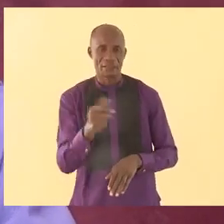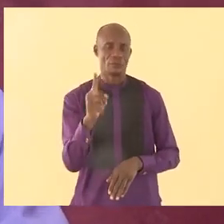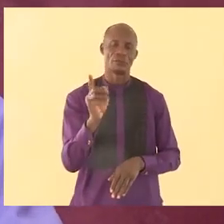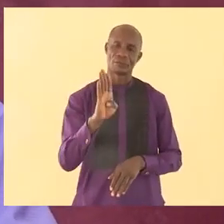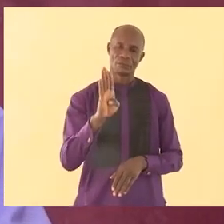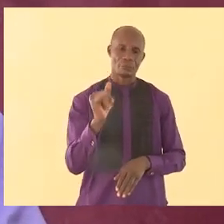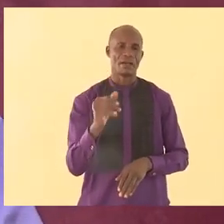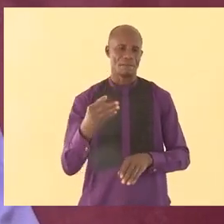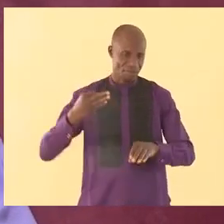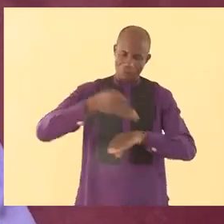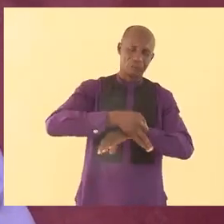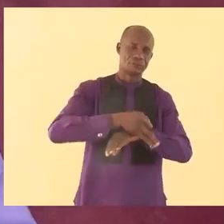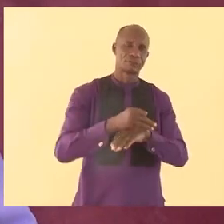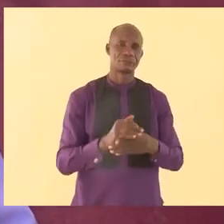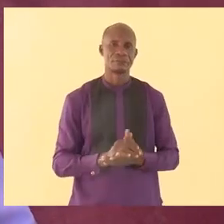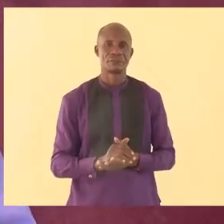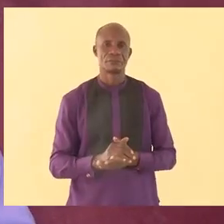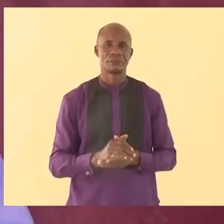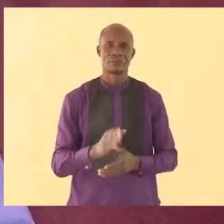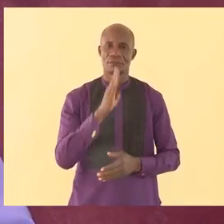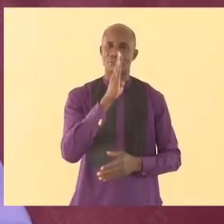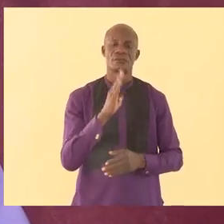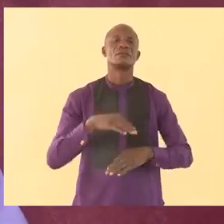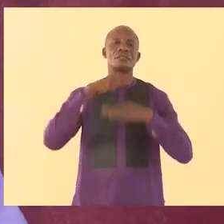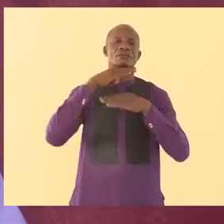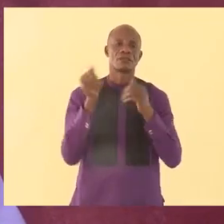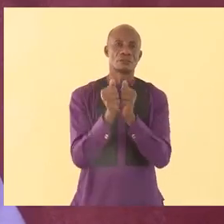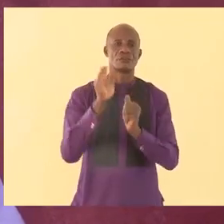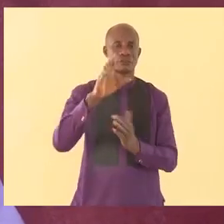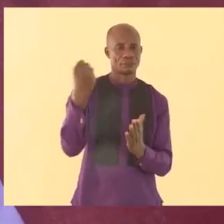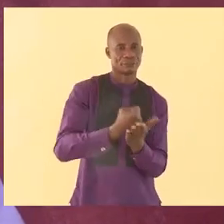by false accusation, and be content with your wages."